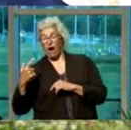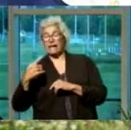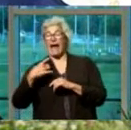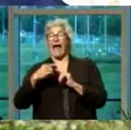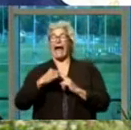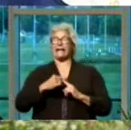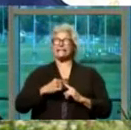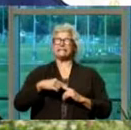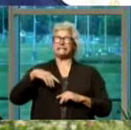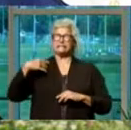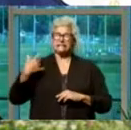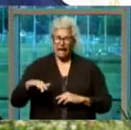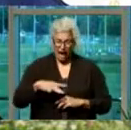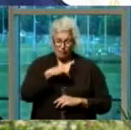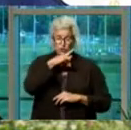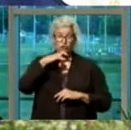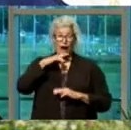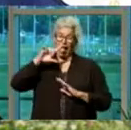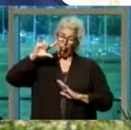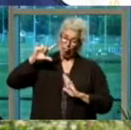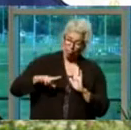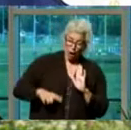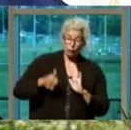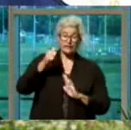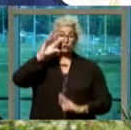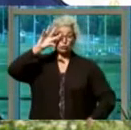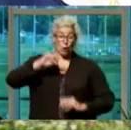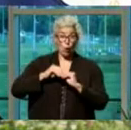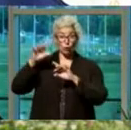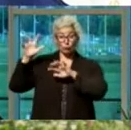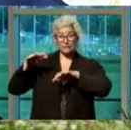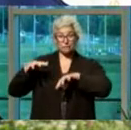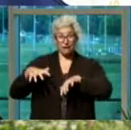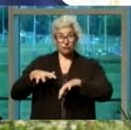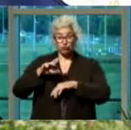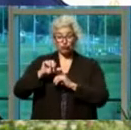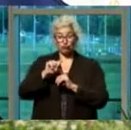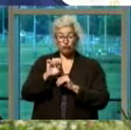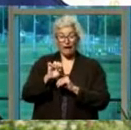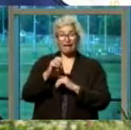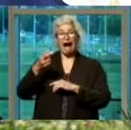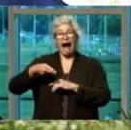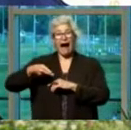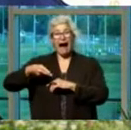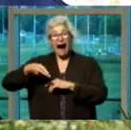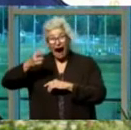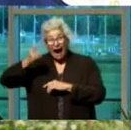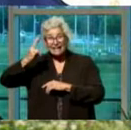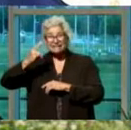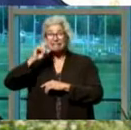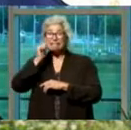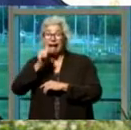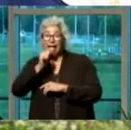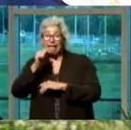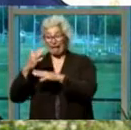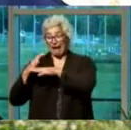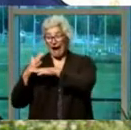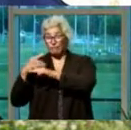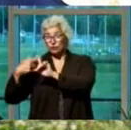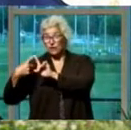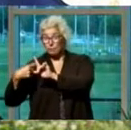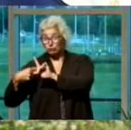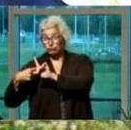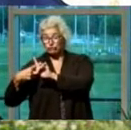exceptional, with the lowest total precipitation rate and the third highest daily average temperature rate